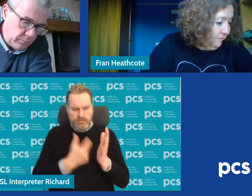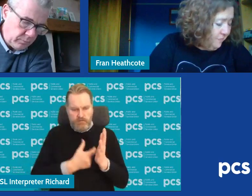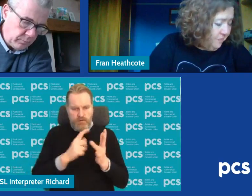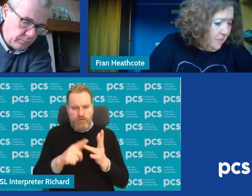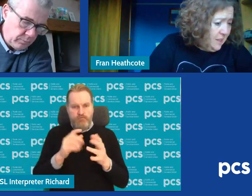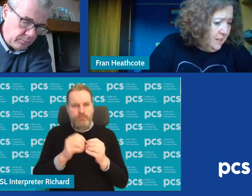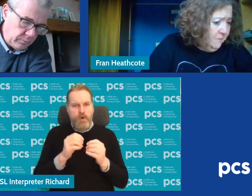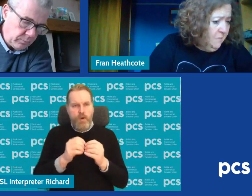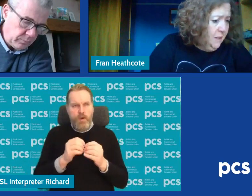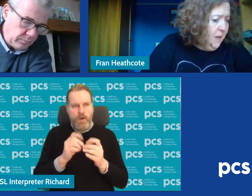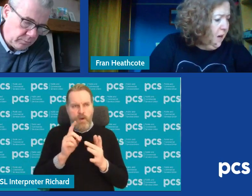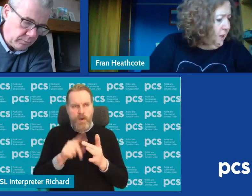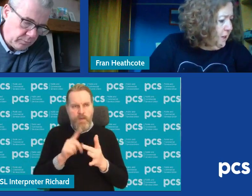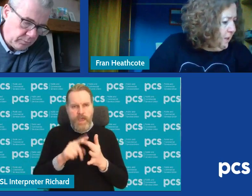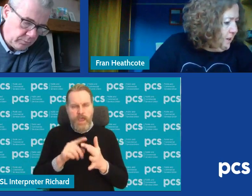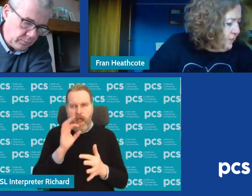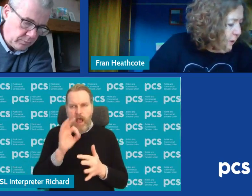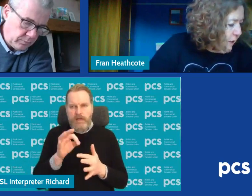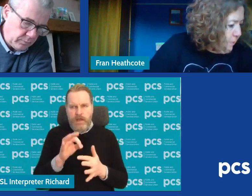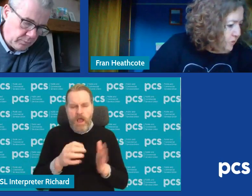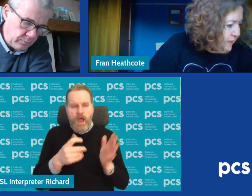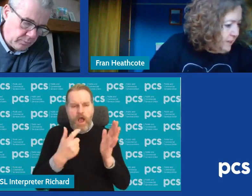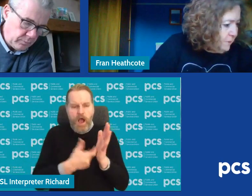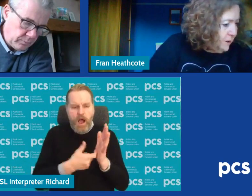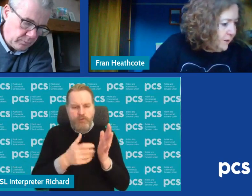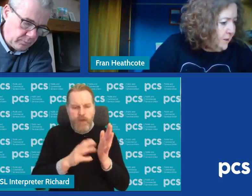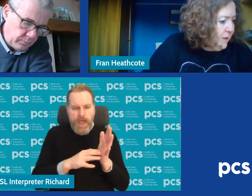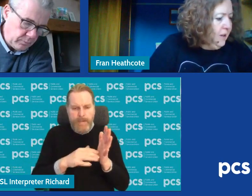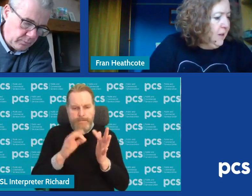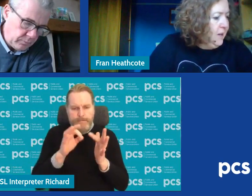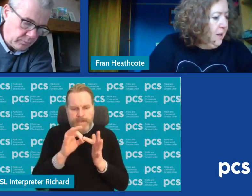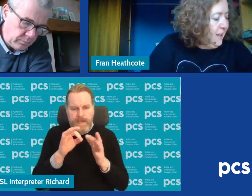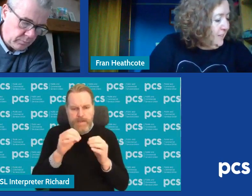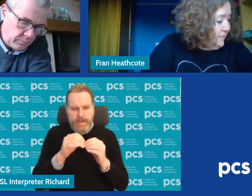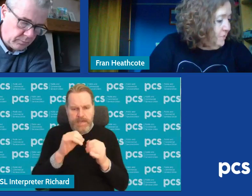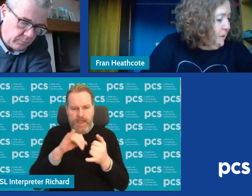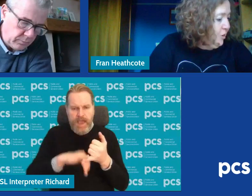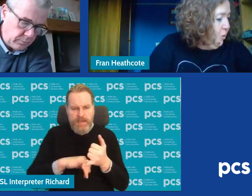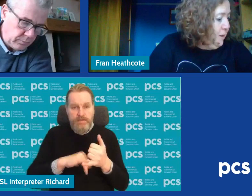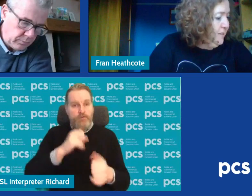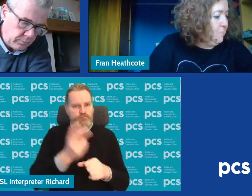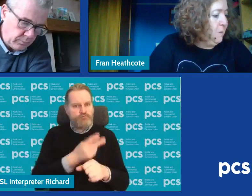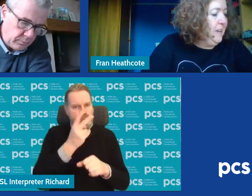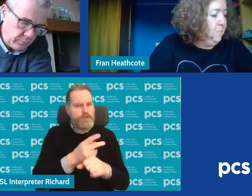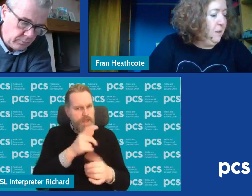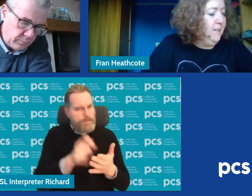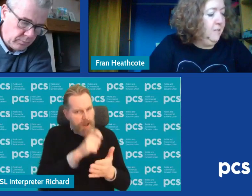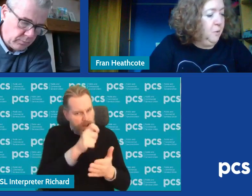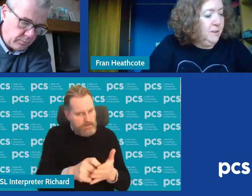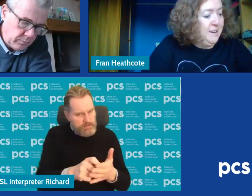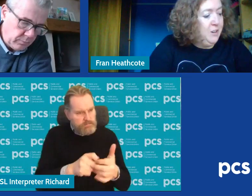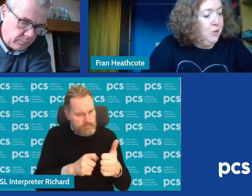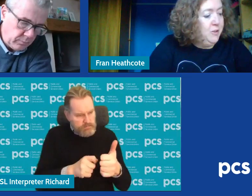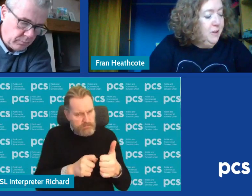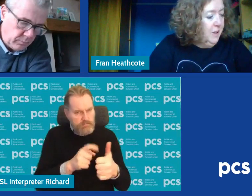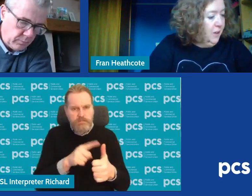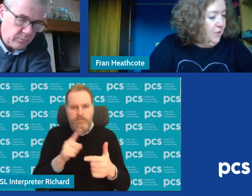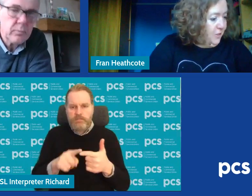reballoted? I'll ask you a couple together, Mark. Alison Smith comments, please avoid